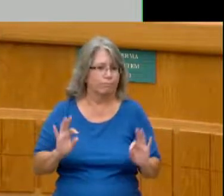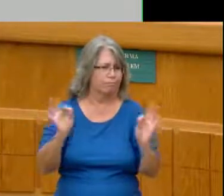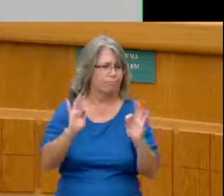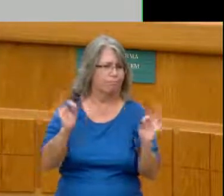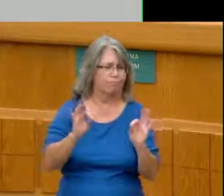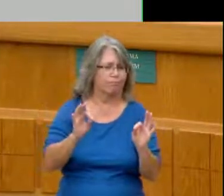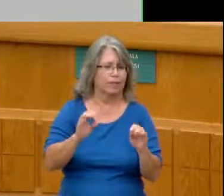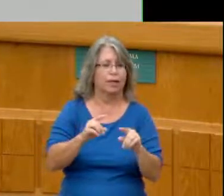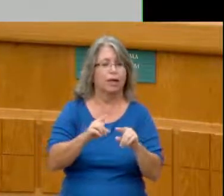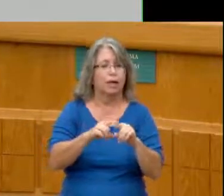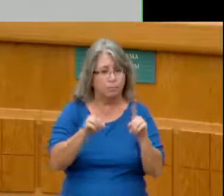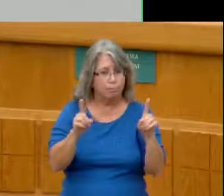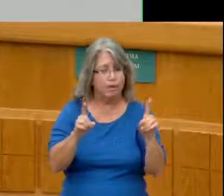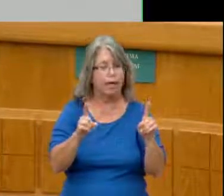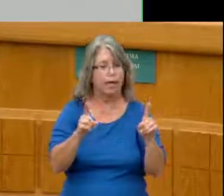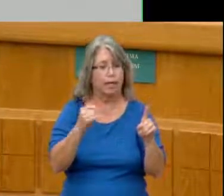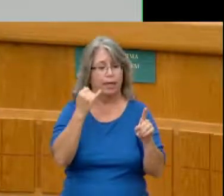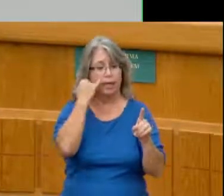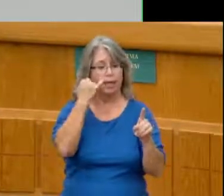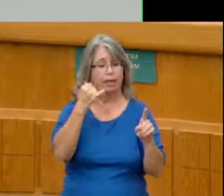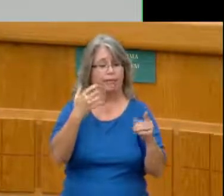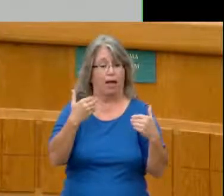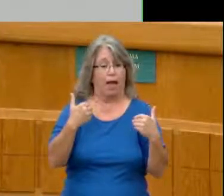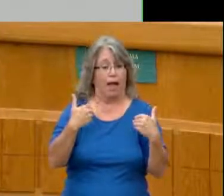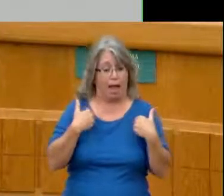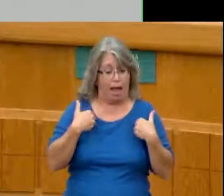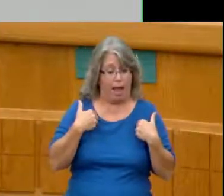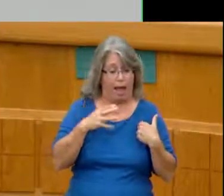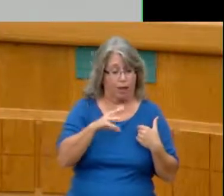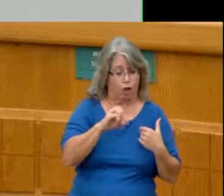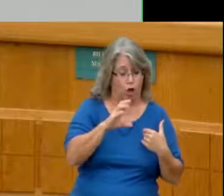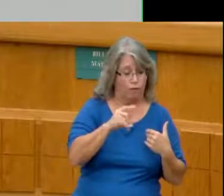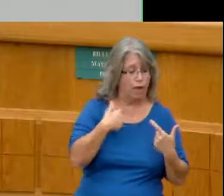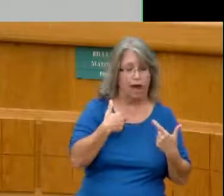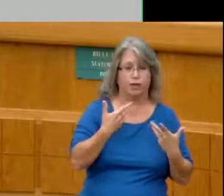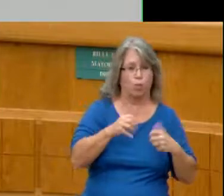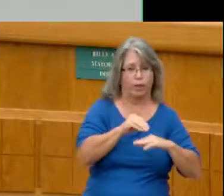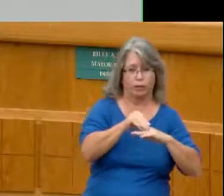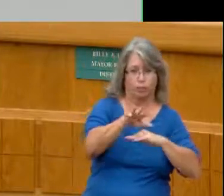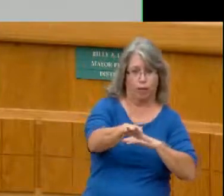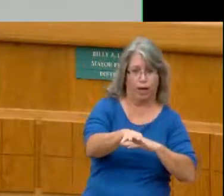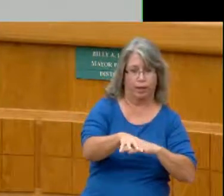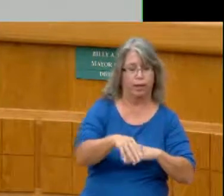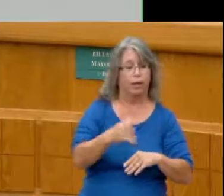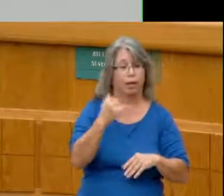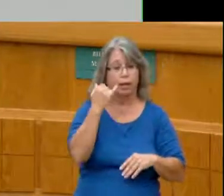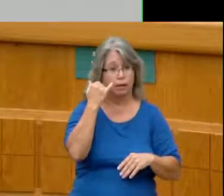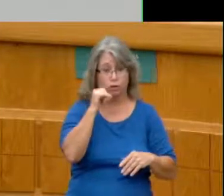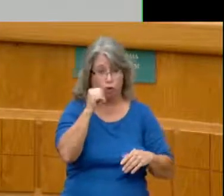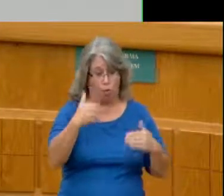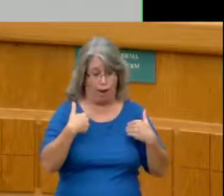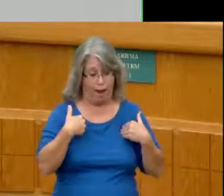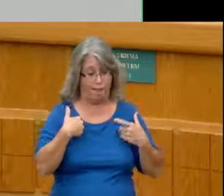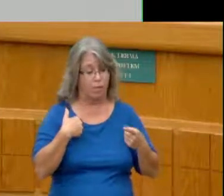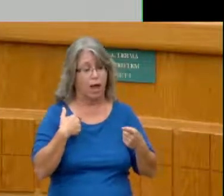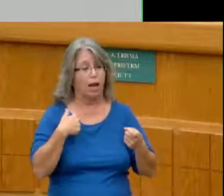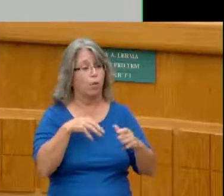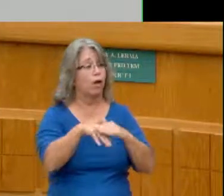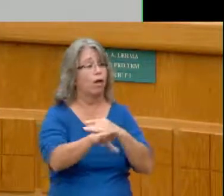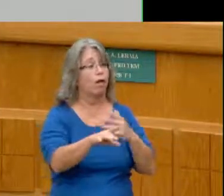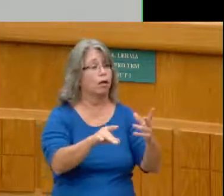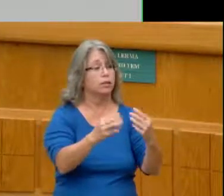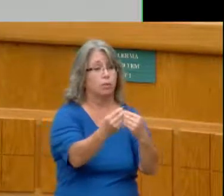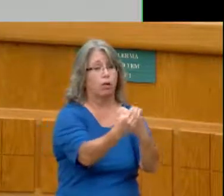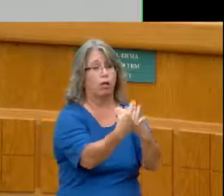contract COVID that I would be spreading it or that I might contract it in that setting. And continue to social distance, and like I've noted in the